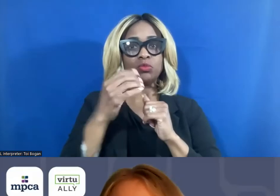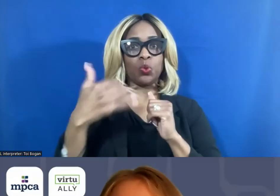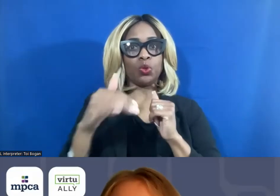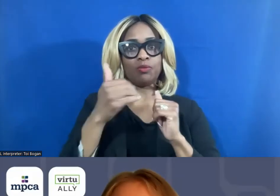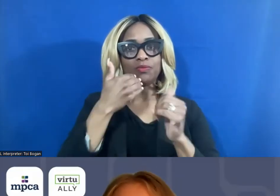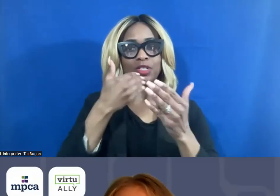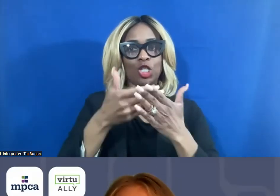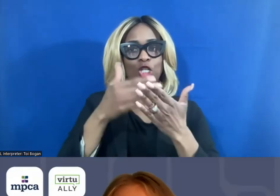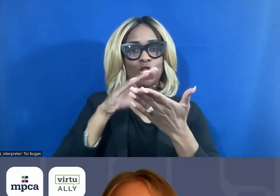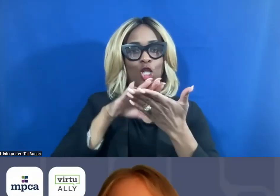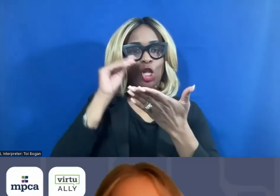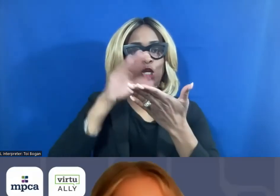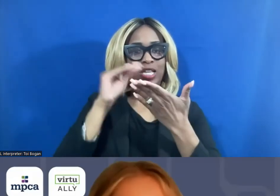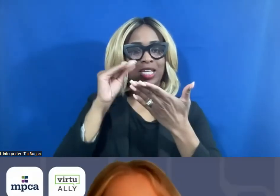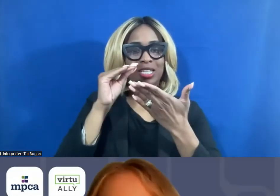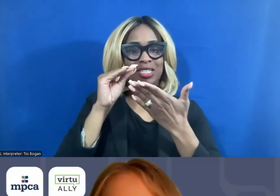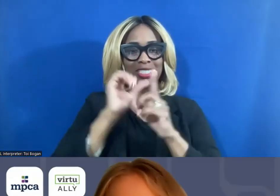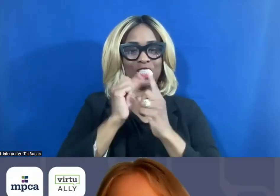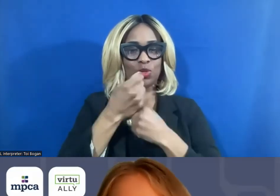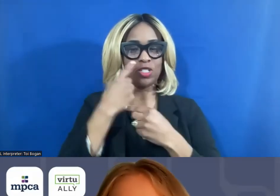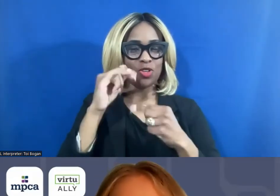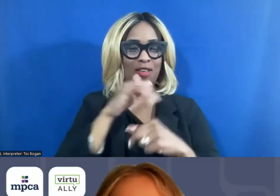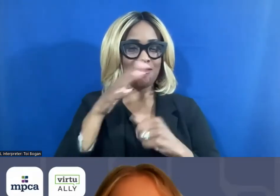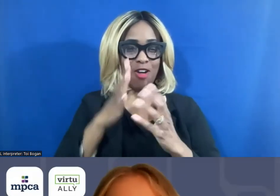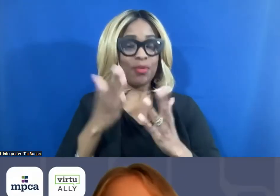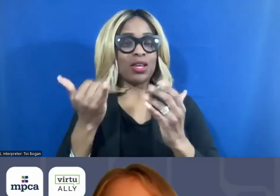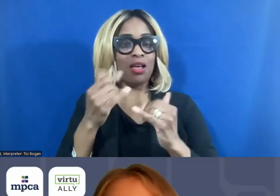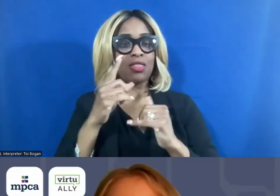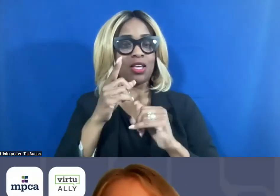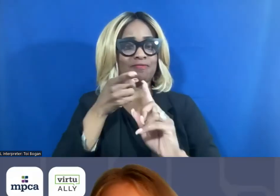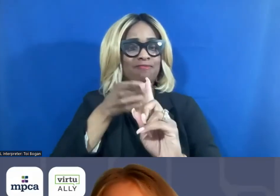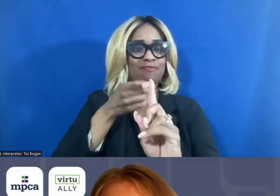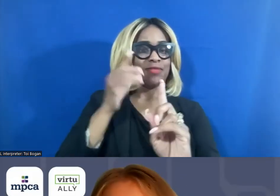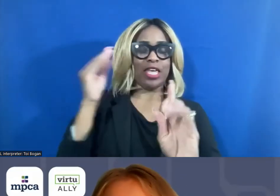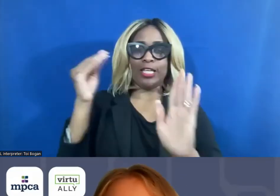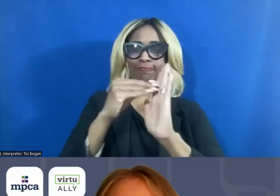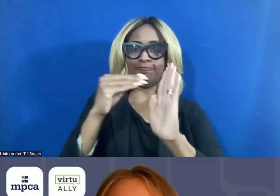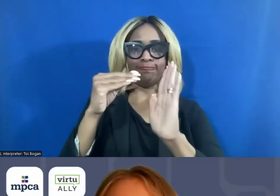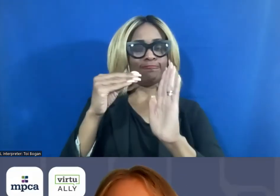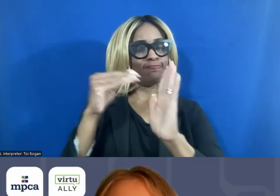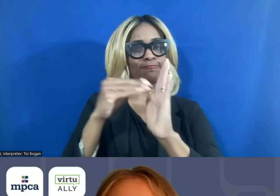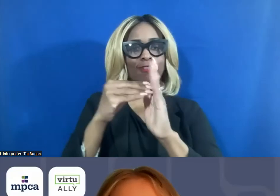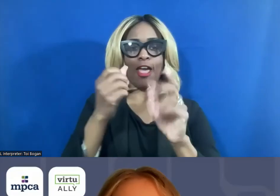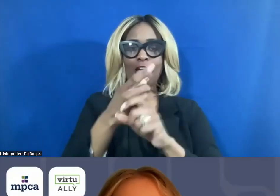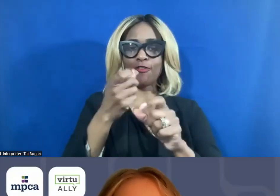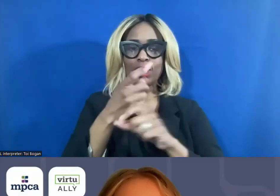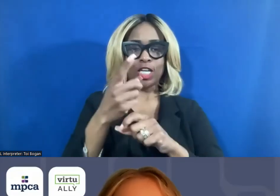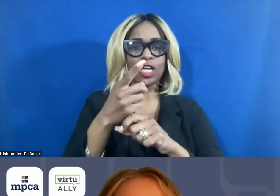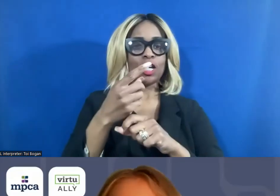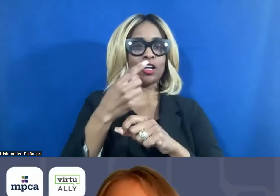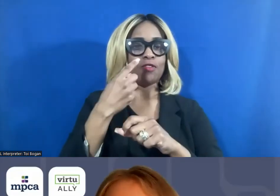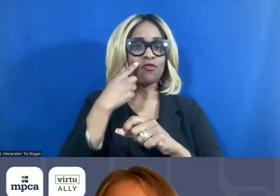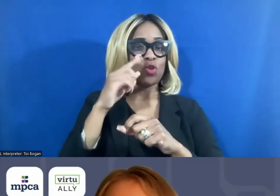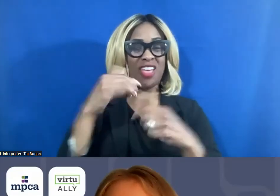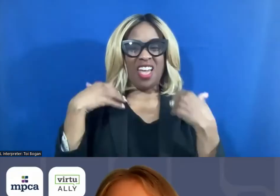scenario for the farmer. They now get on that particular health center schedule every single year proactively, because